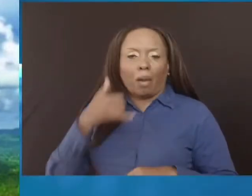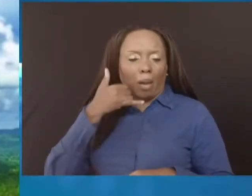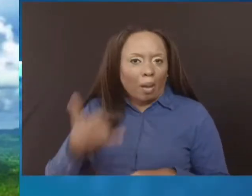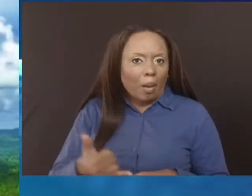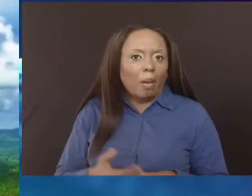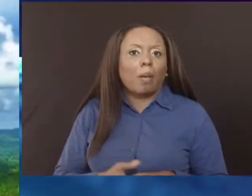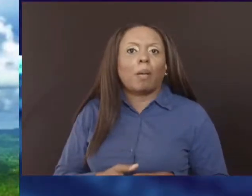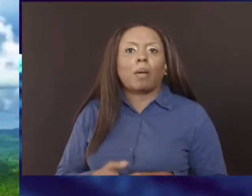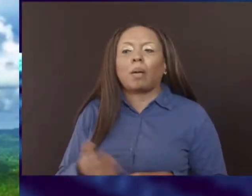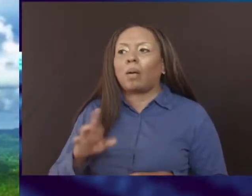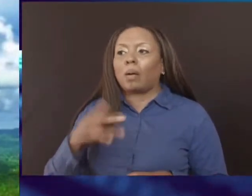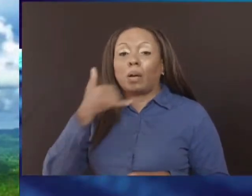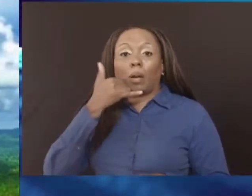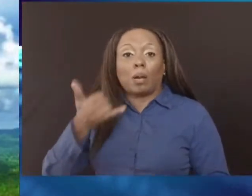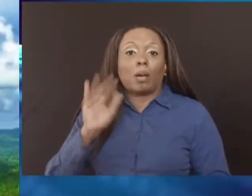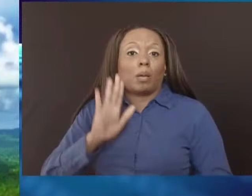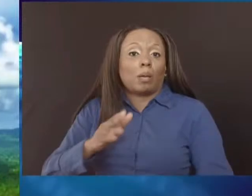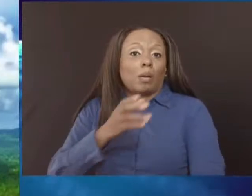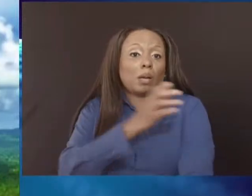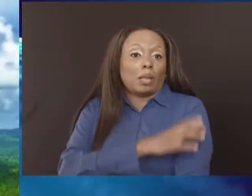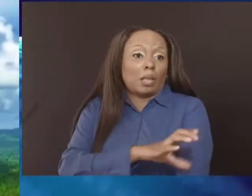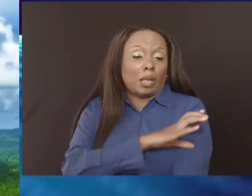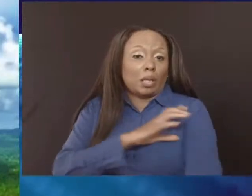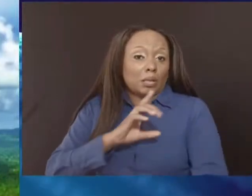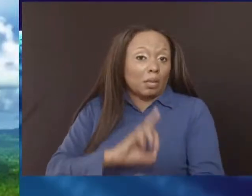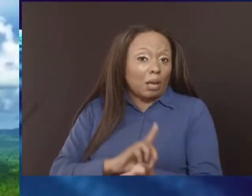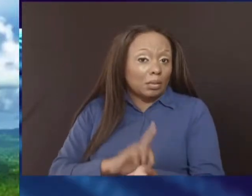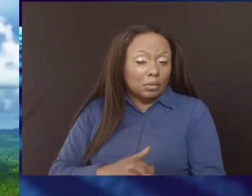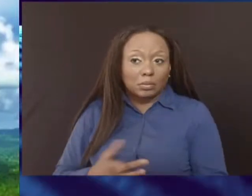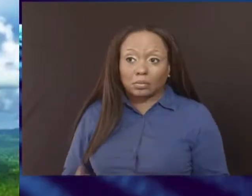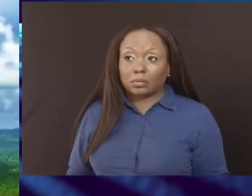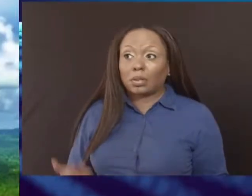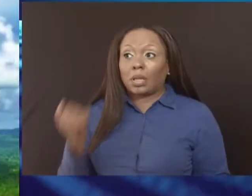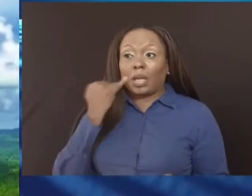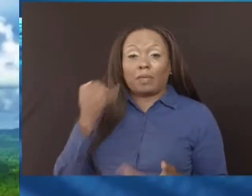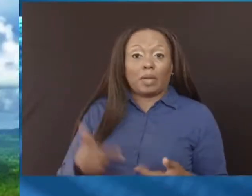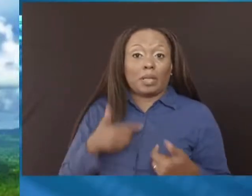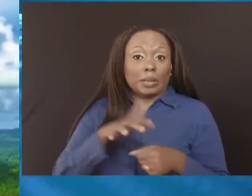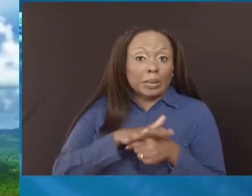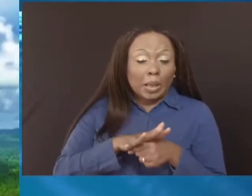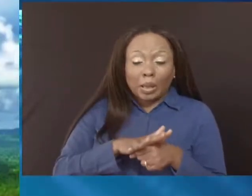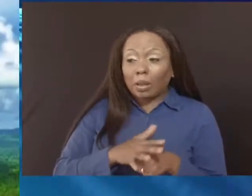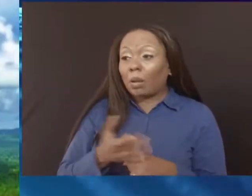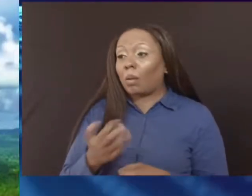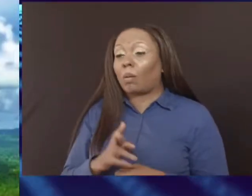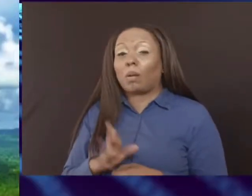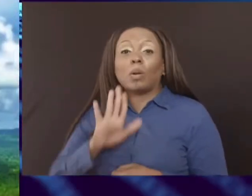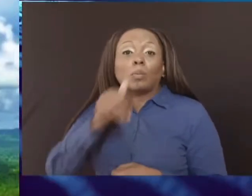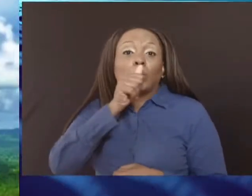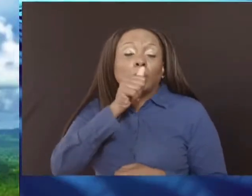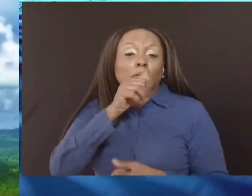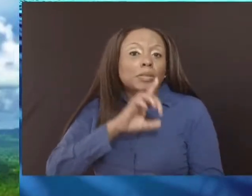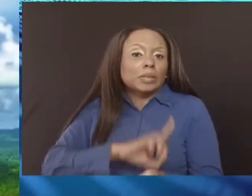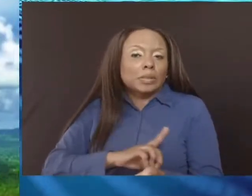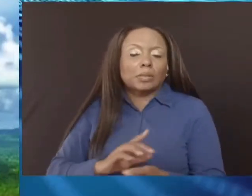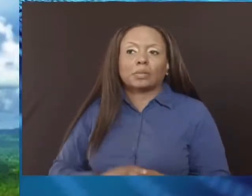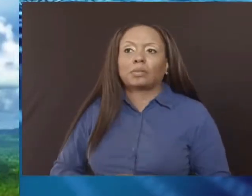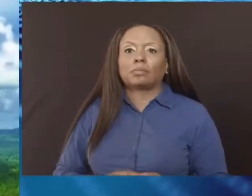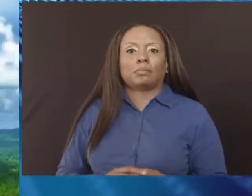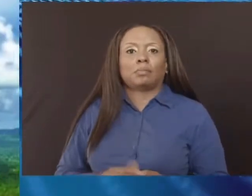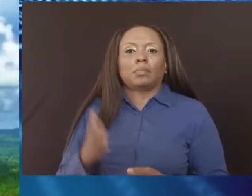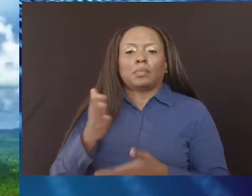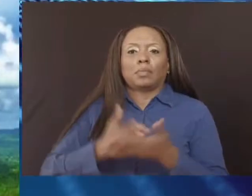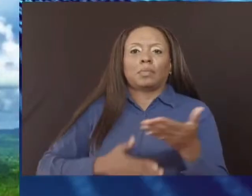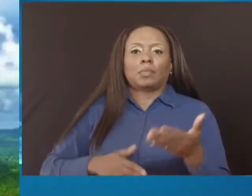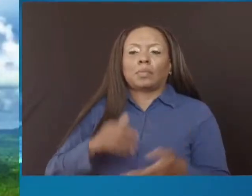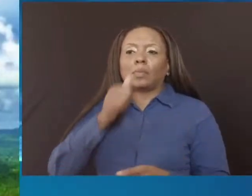or you can even call your polyclinic doctor if you're within the catchment area, or your private doctor. We've had situations where private doctors